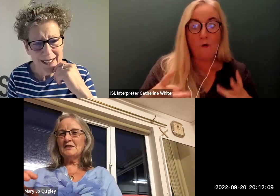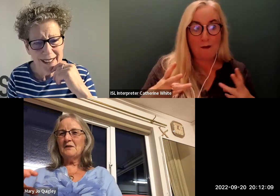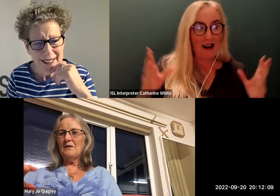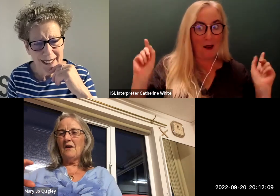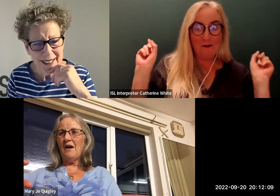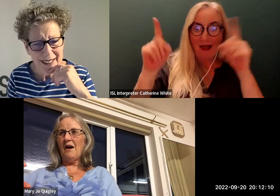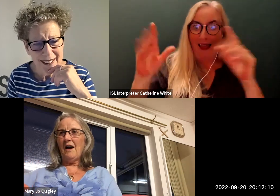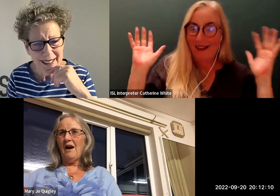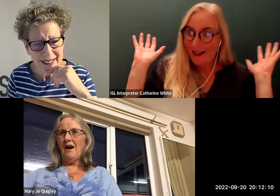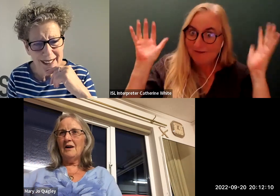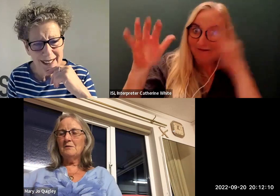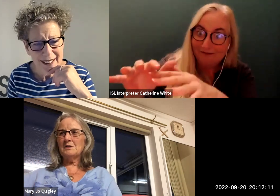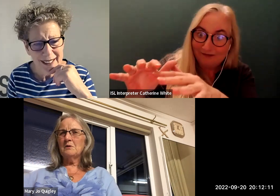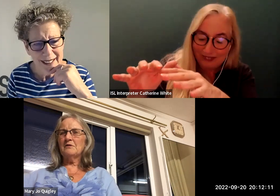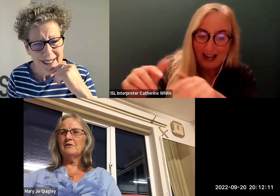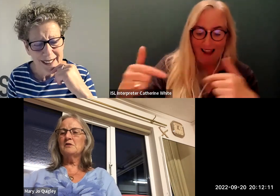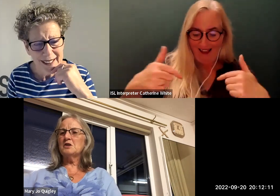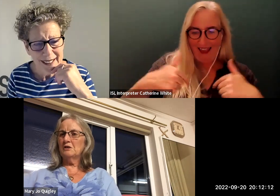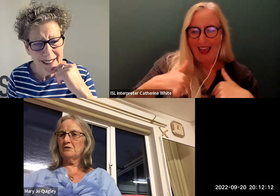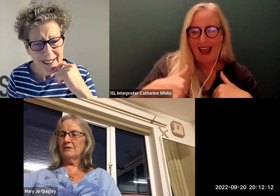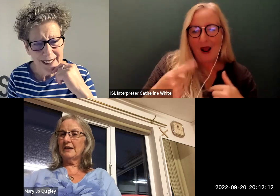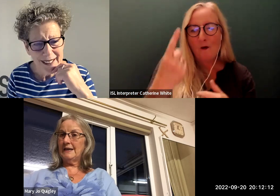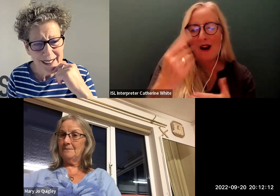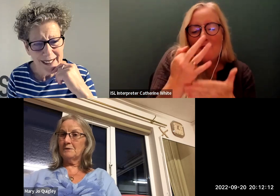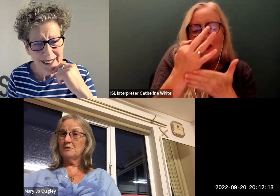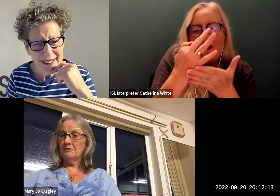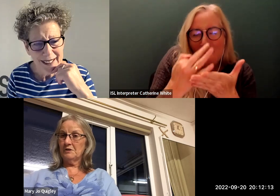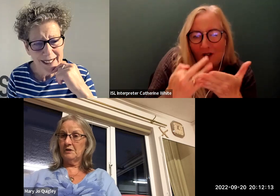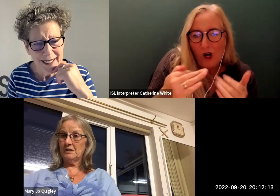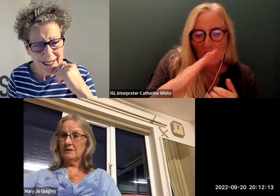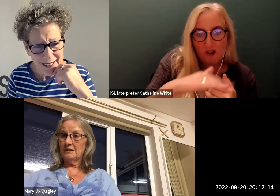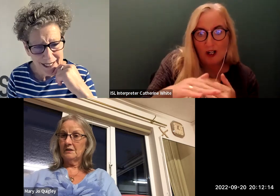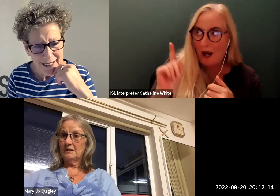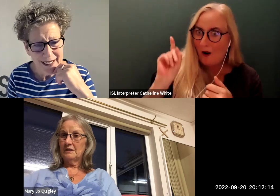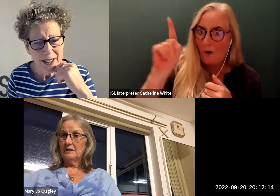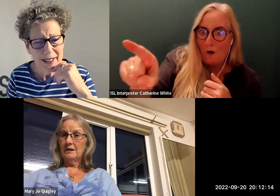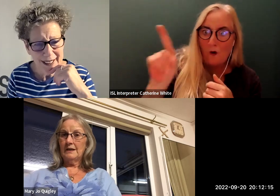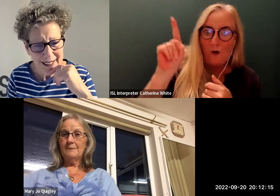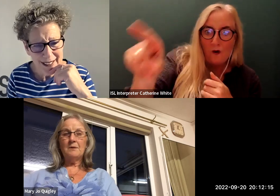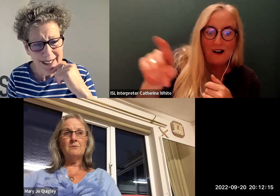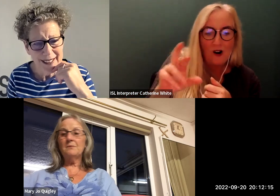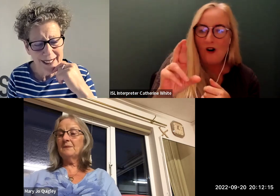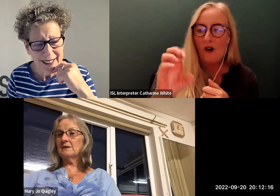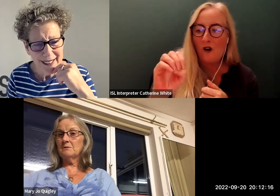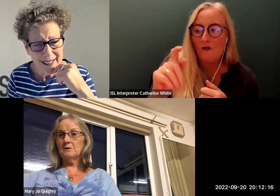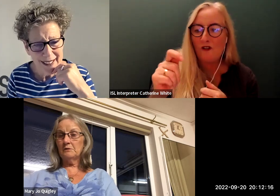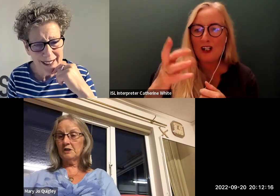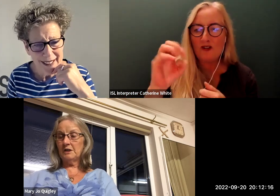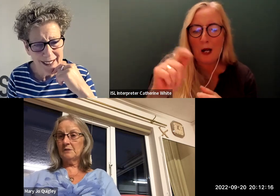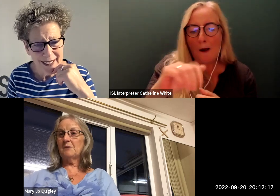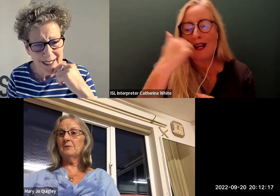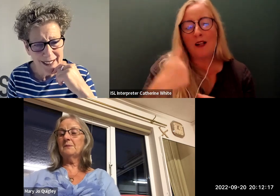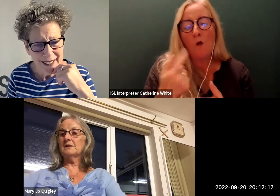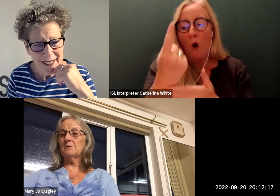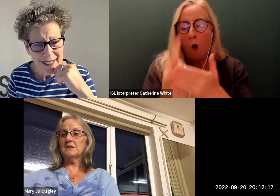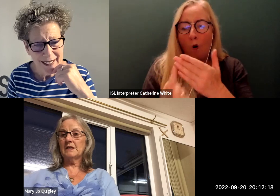And I was one of the few children that came to the retreat. Probably because I was an only child,